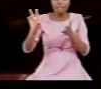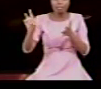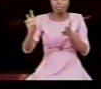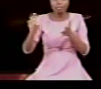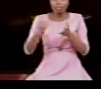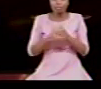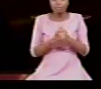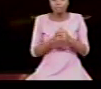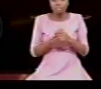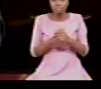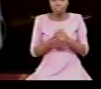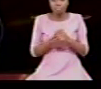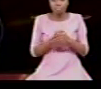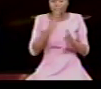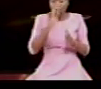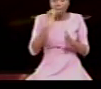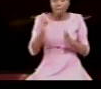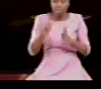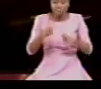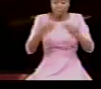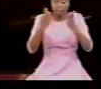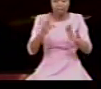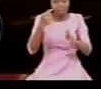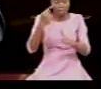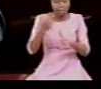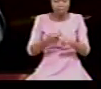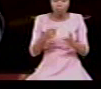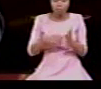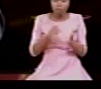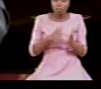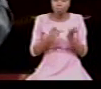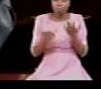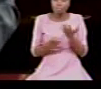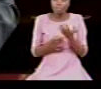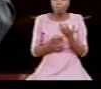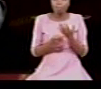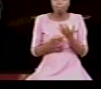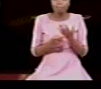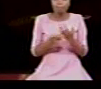giver from this meeting, from this retreat. Proverbs 13,